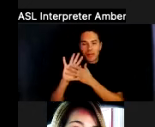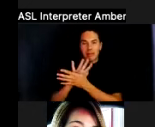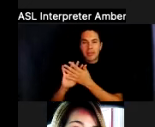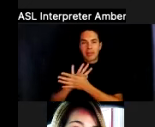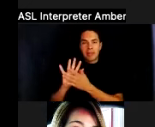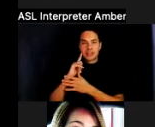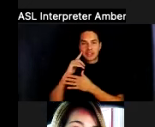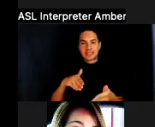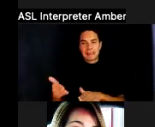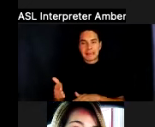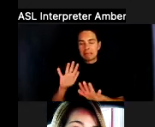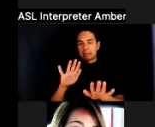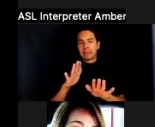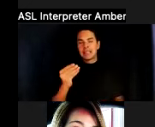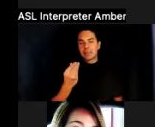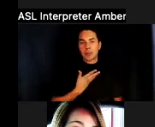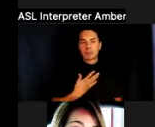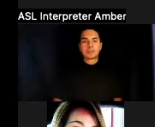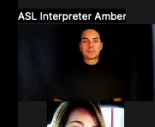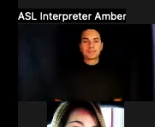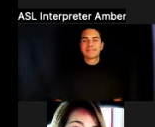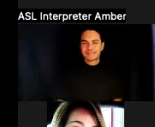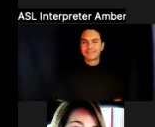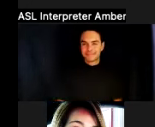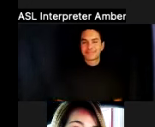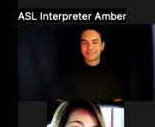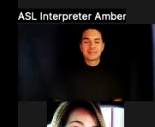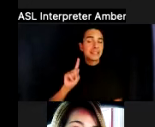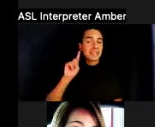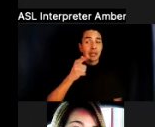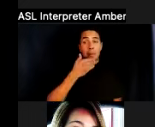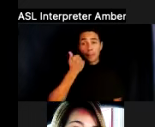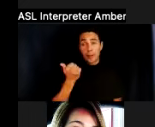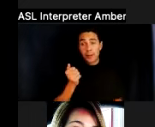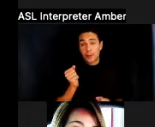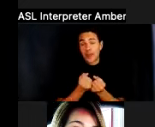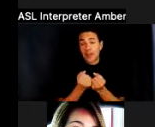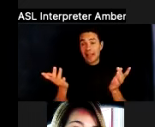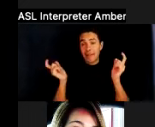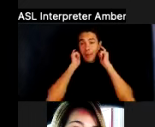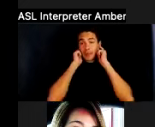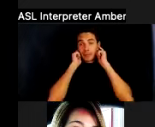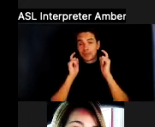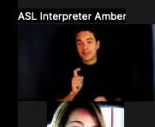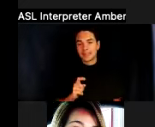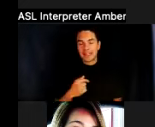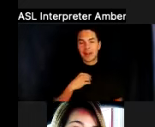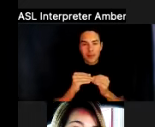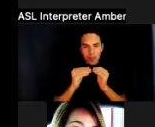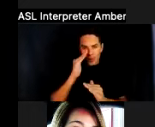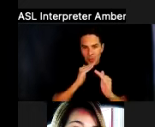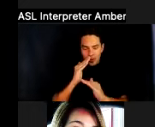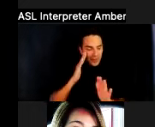died out. So if you can't, just let me know. I think we can hear you better without the earbuds. I was more worried, like, because